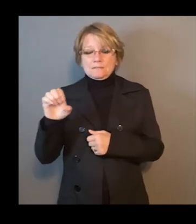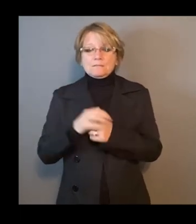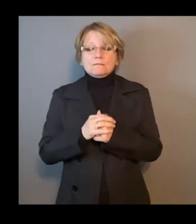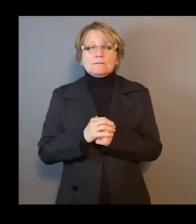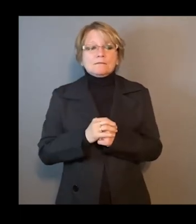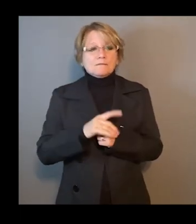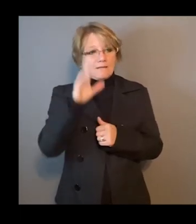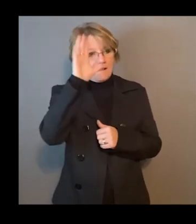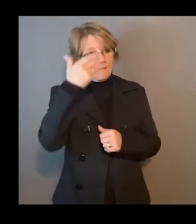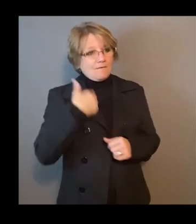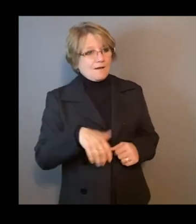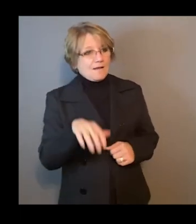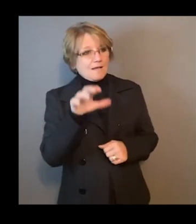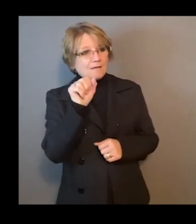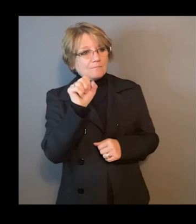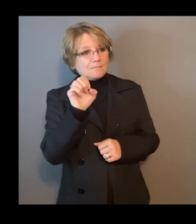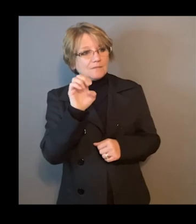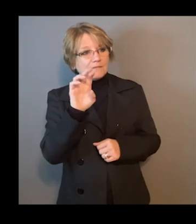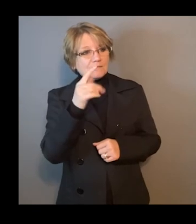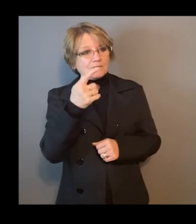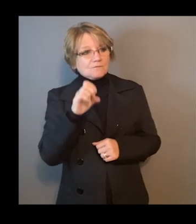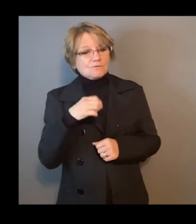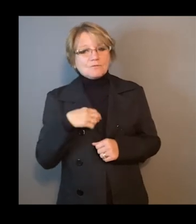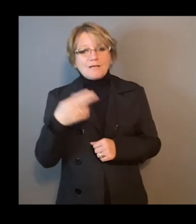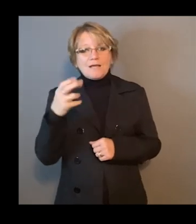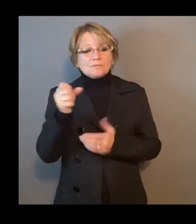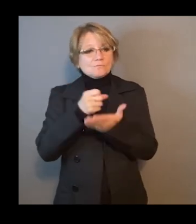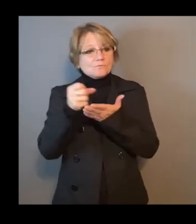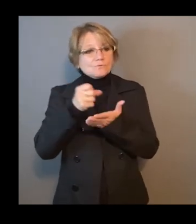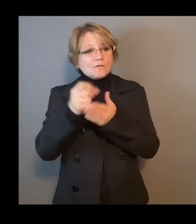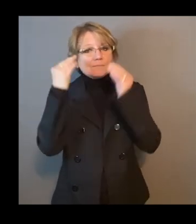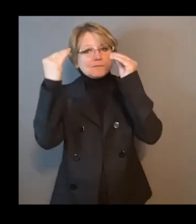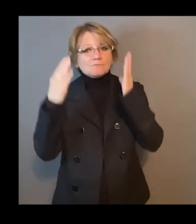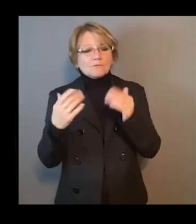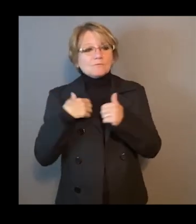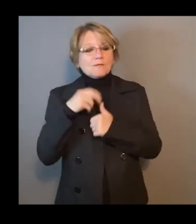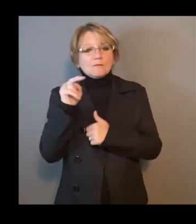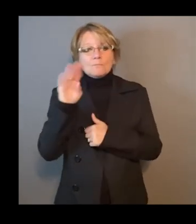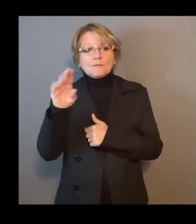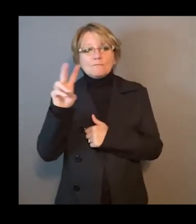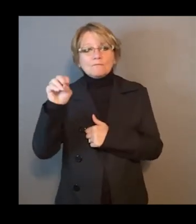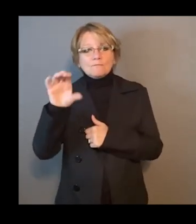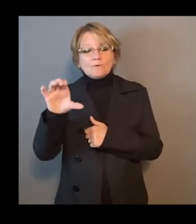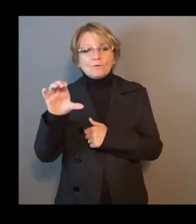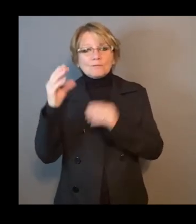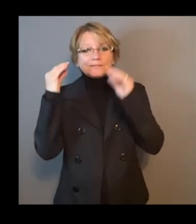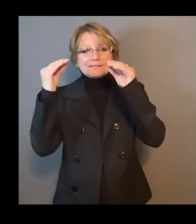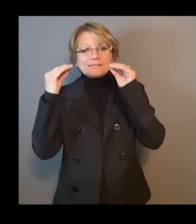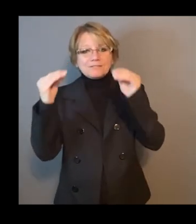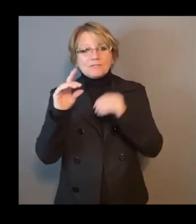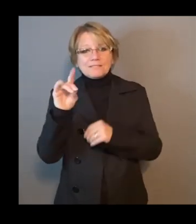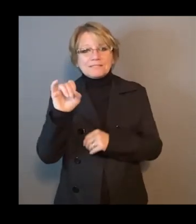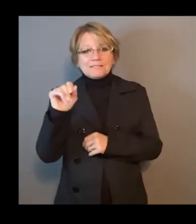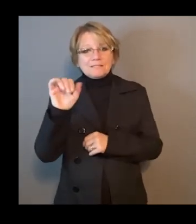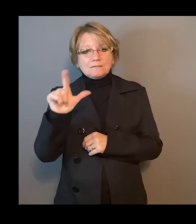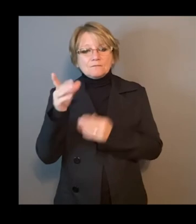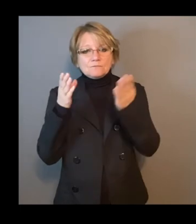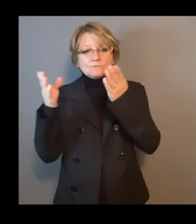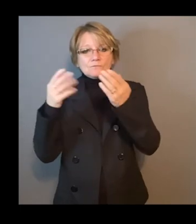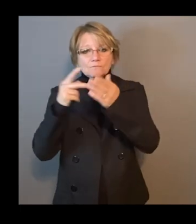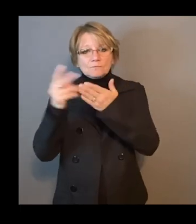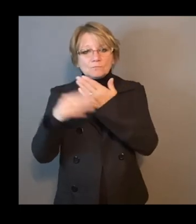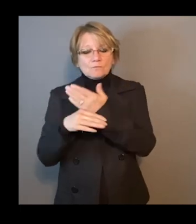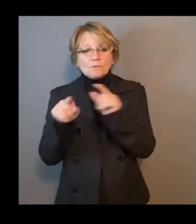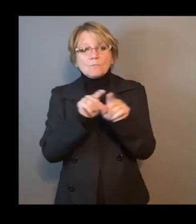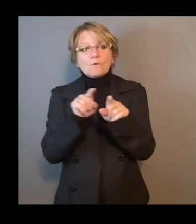Hello, everyone. I'm Serge Maniz. I'm a high school shop instructor at Greater New Bedford Volk, teaching the diesel services program. I'm also